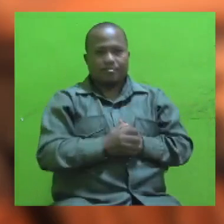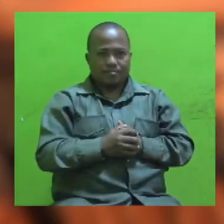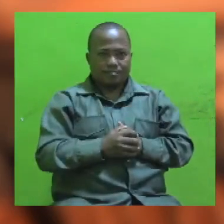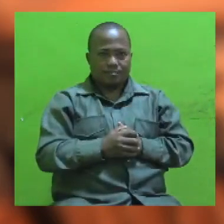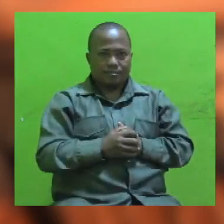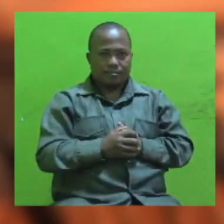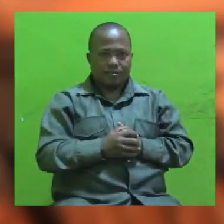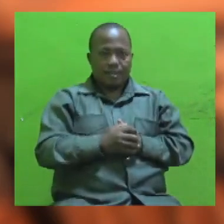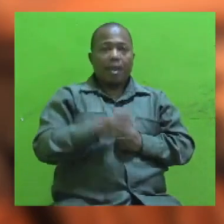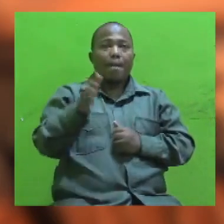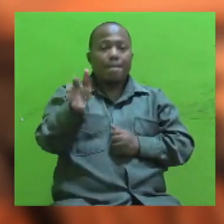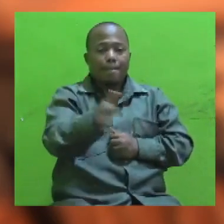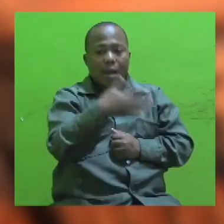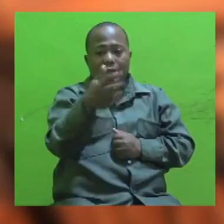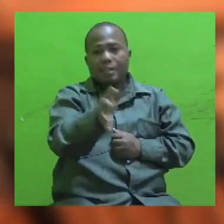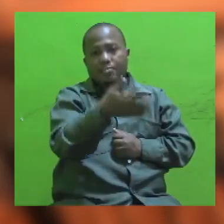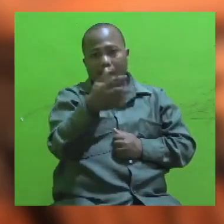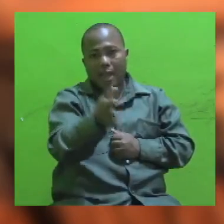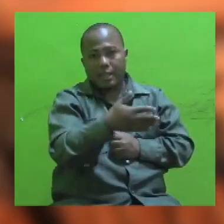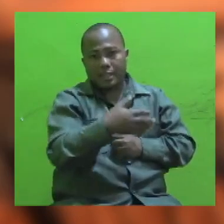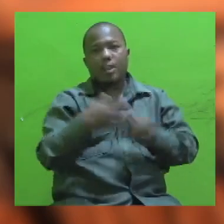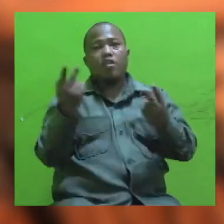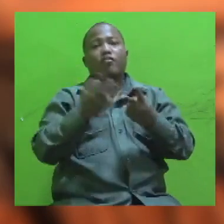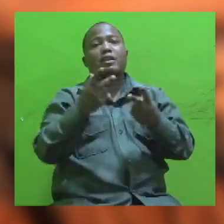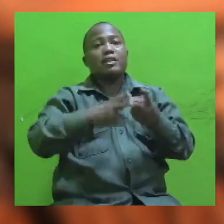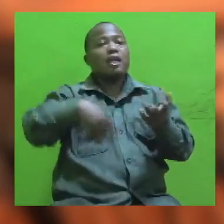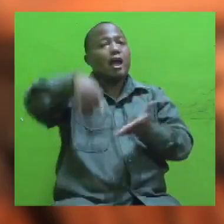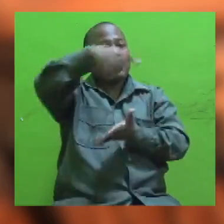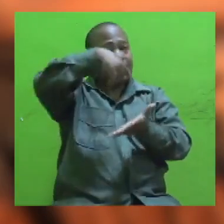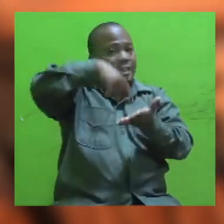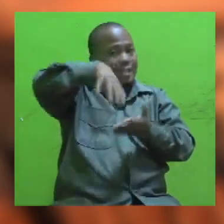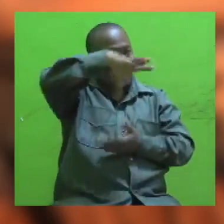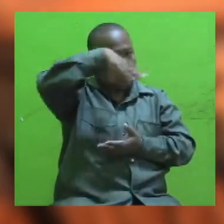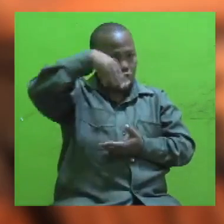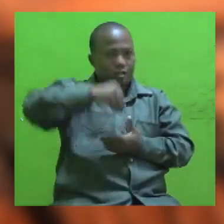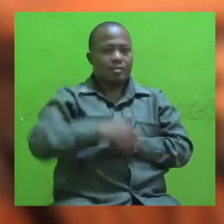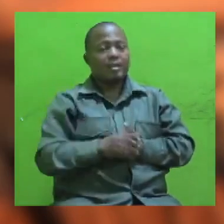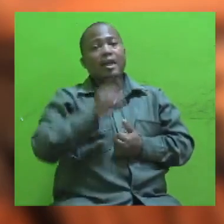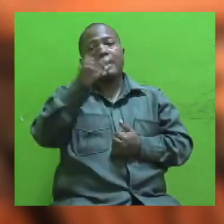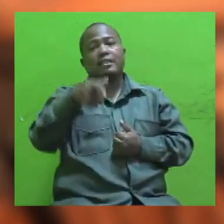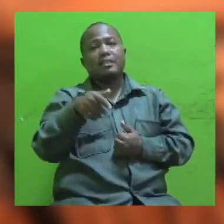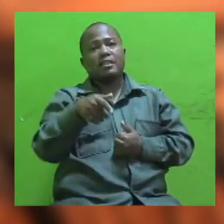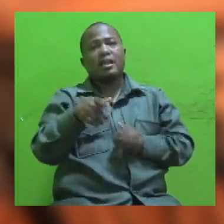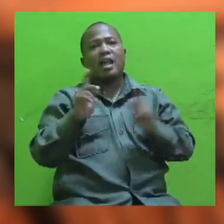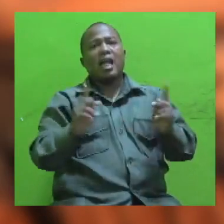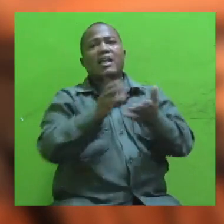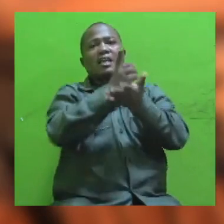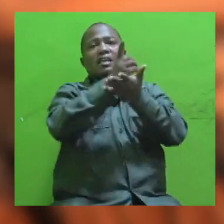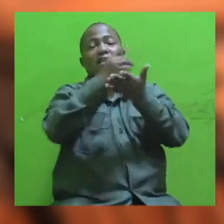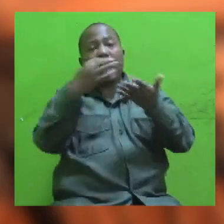municipality. You hear about municipalities, okay, and also the cities. You can see last city like Dar es Salaam